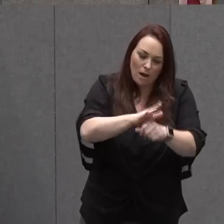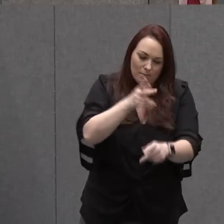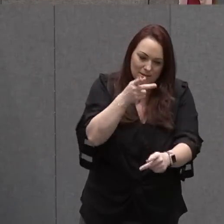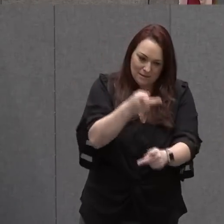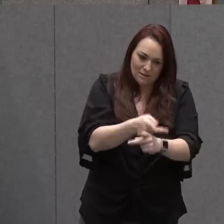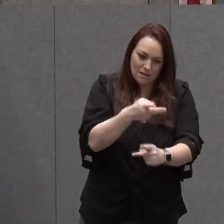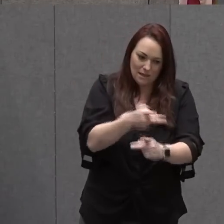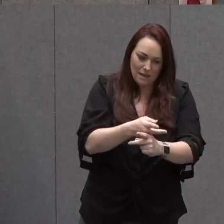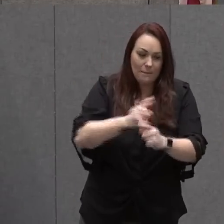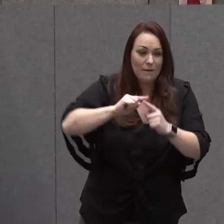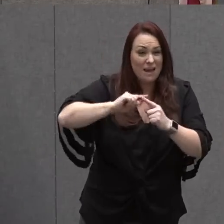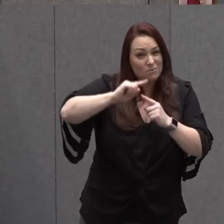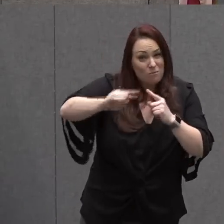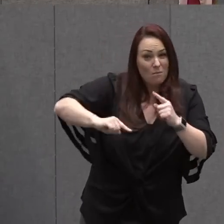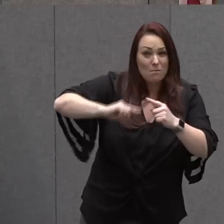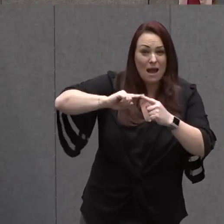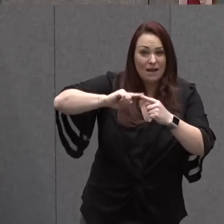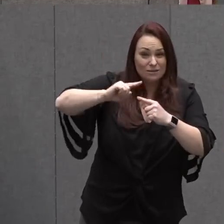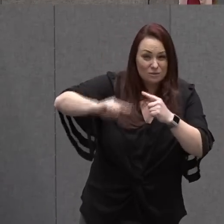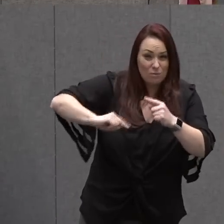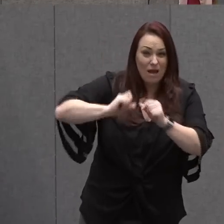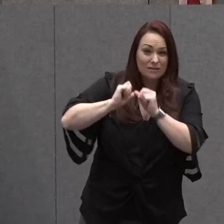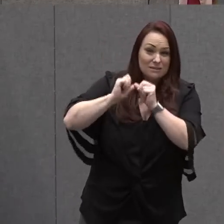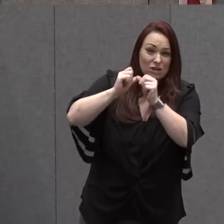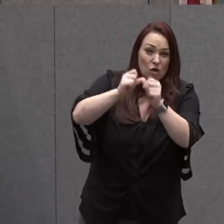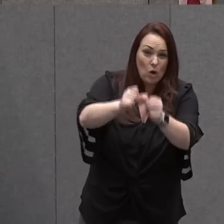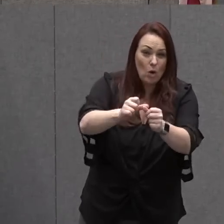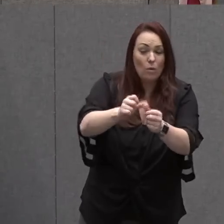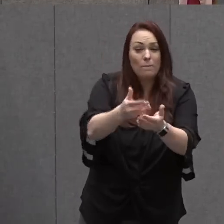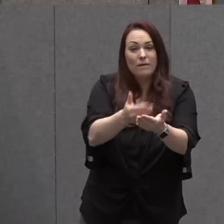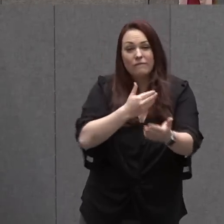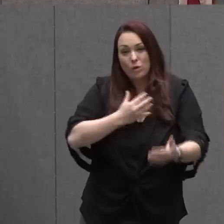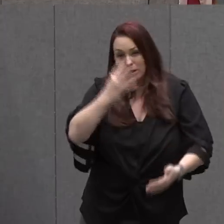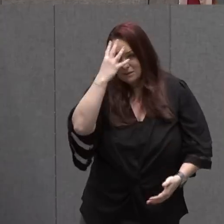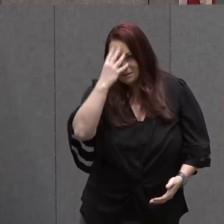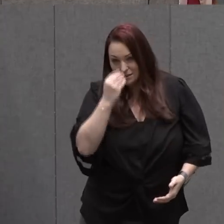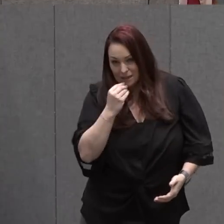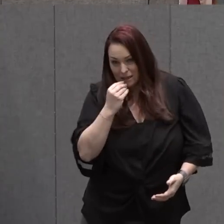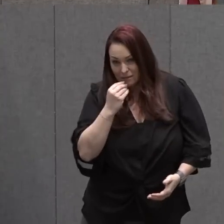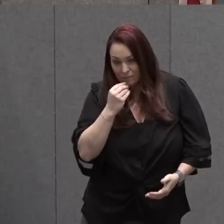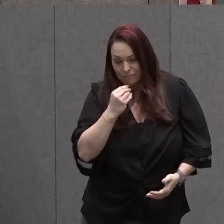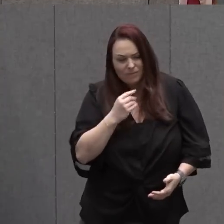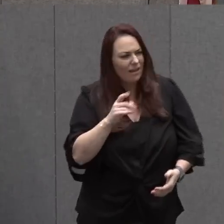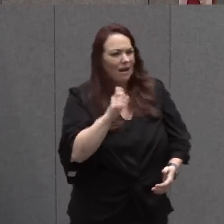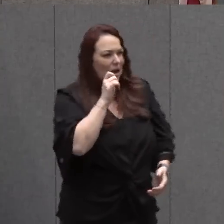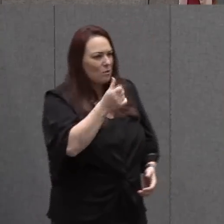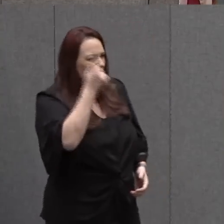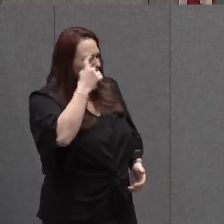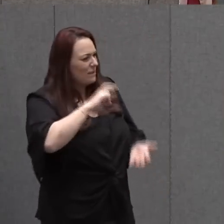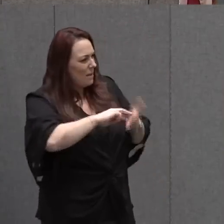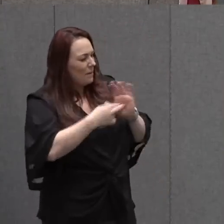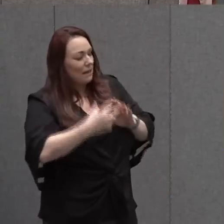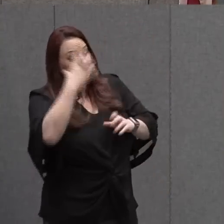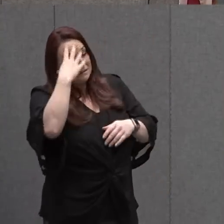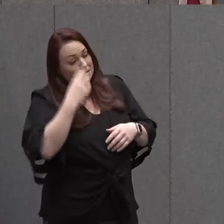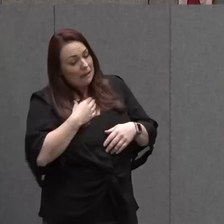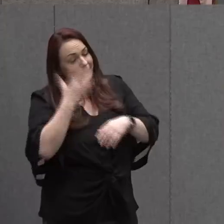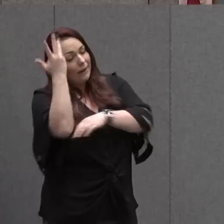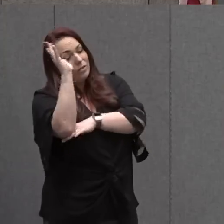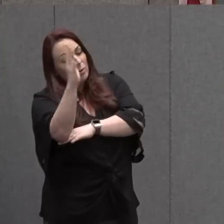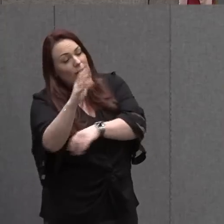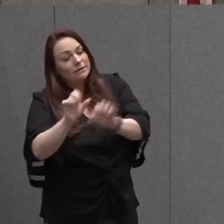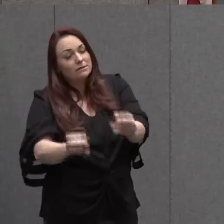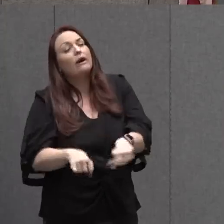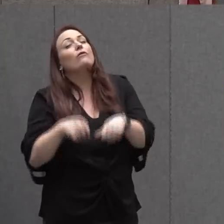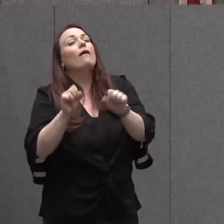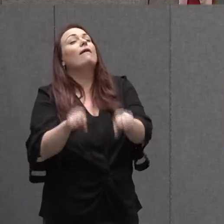sleep." I don't get it. What is he, sleeping in the woods and driving at the same time? But how does